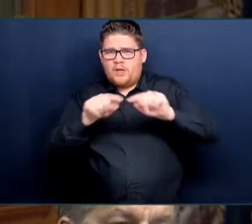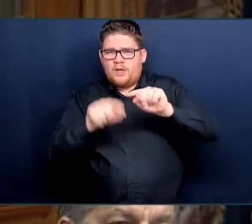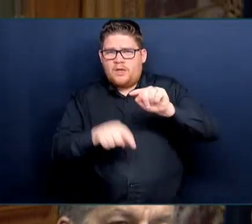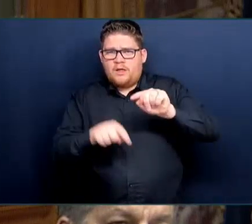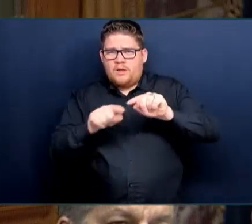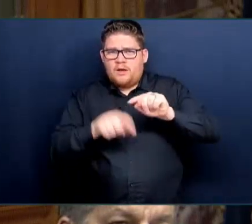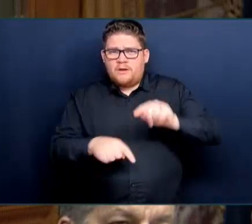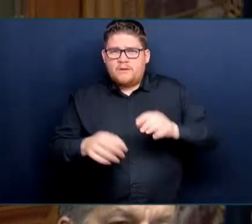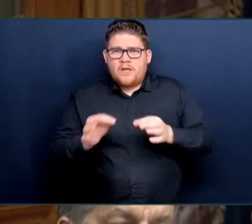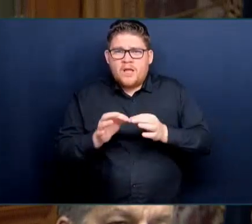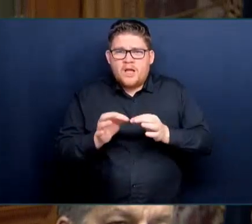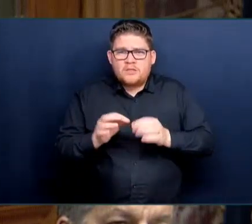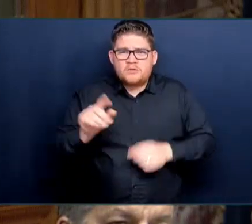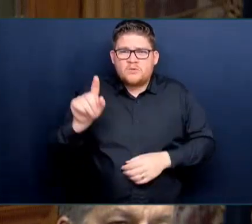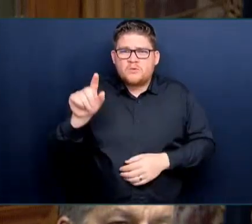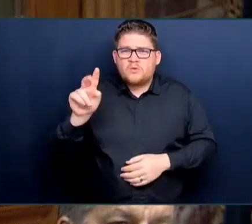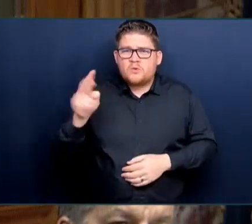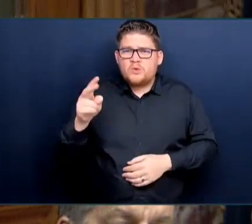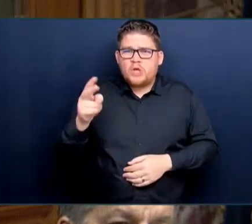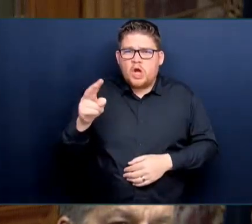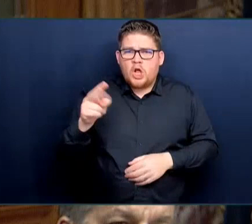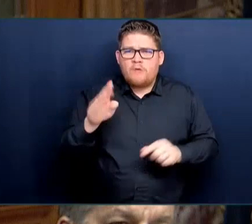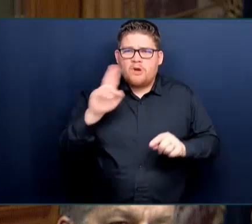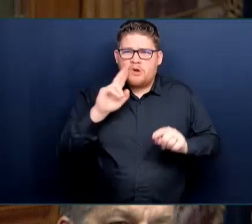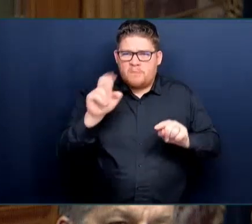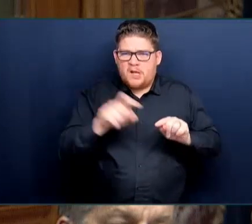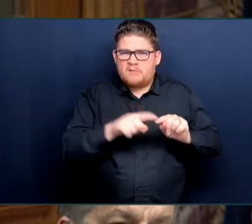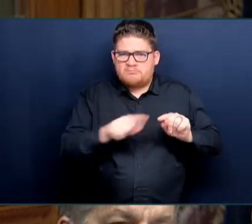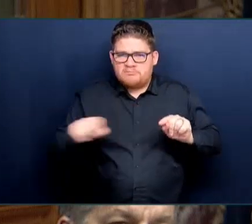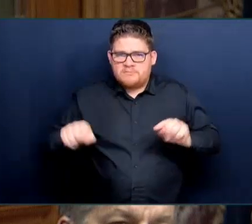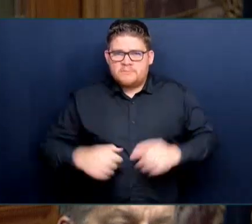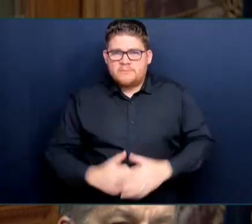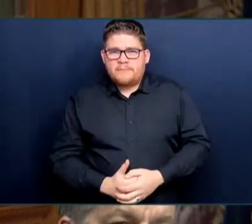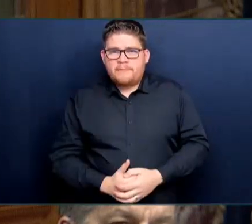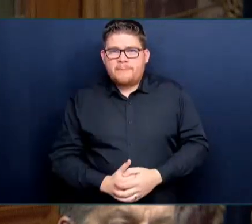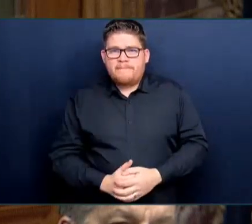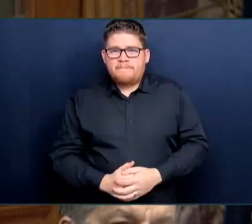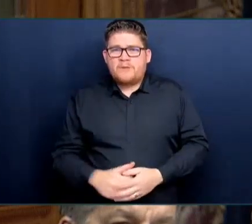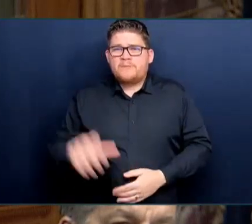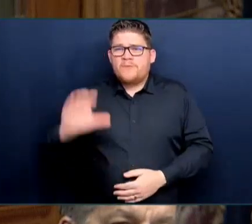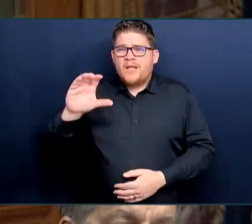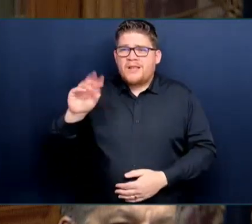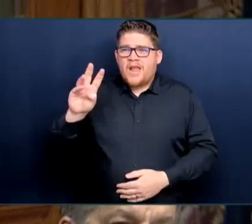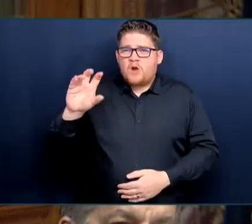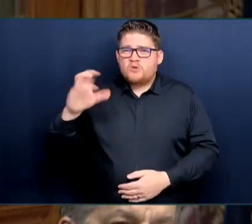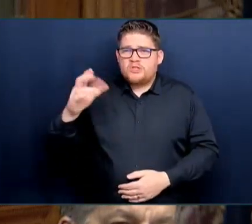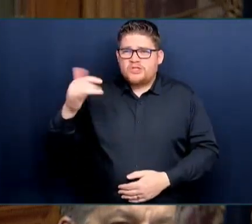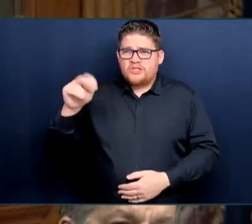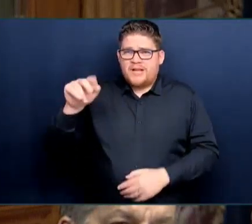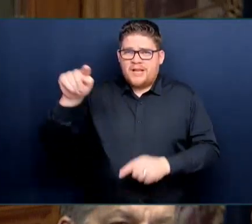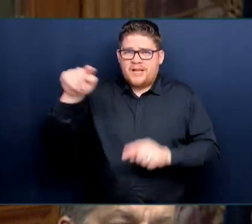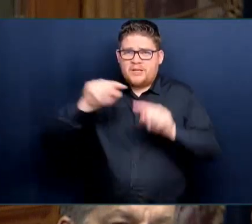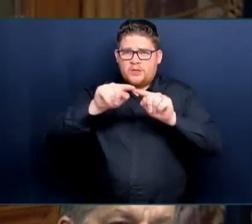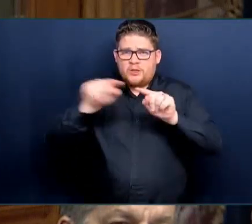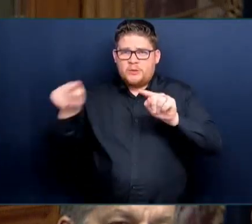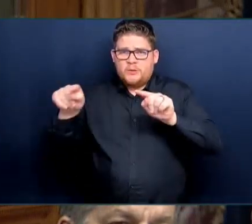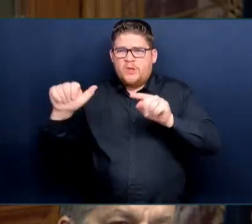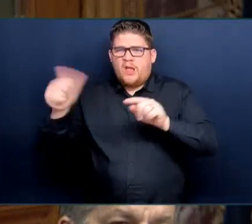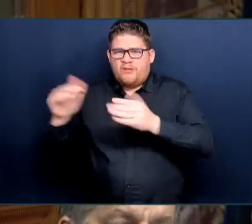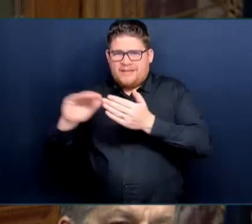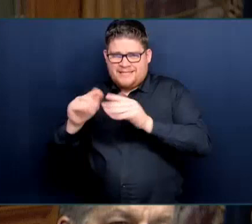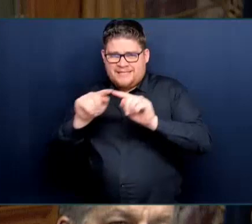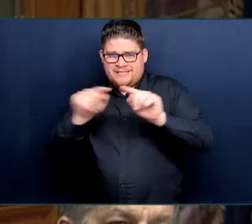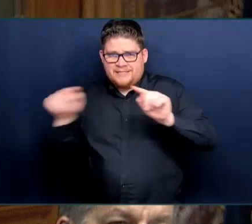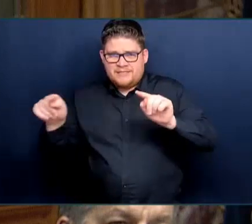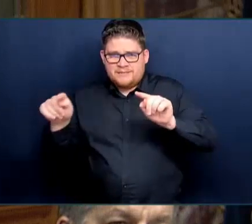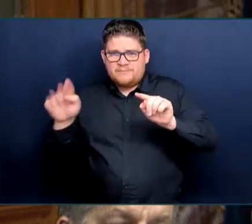83,000 people, and there are 6 buses in the morning between 5:30 and 6:45 a.m. and 6 buses in the